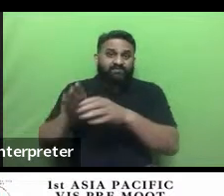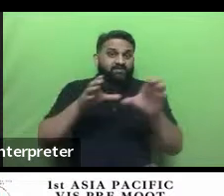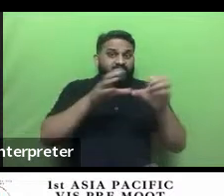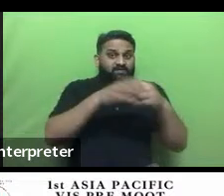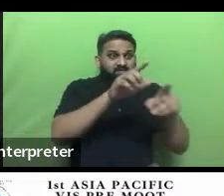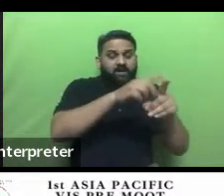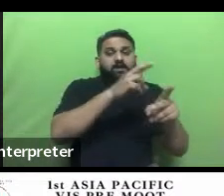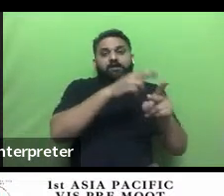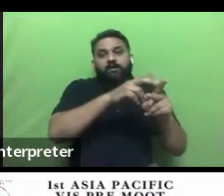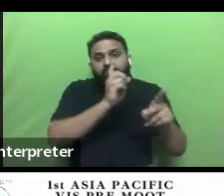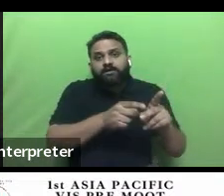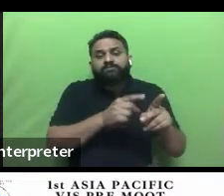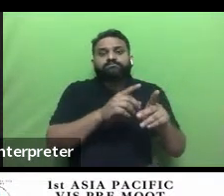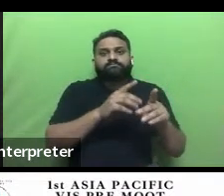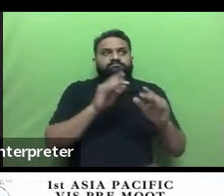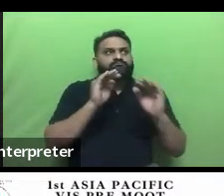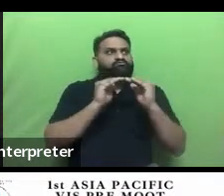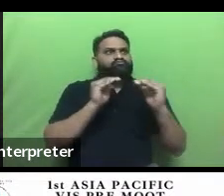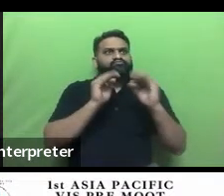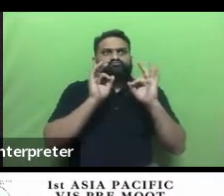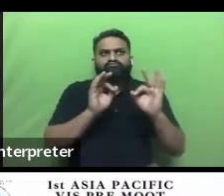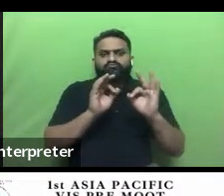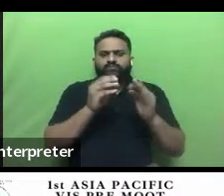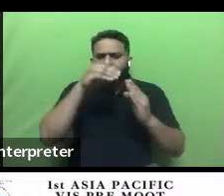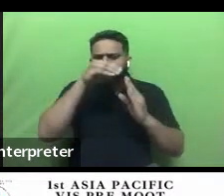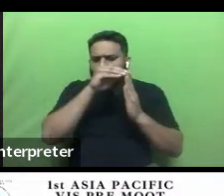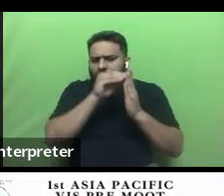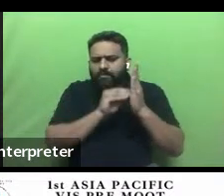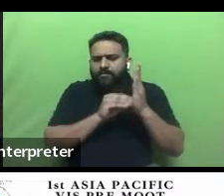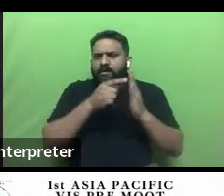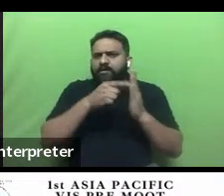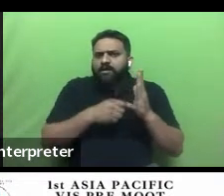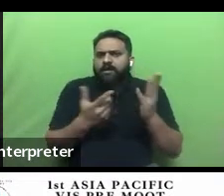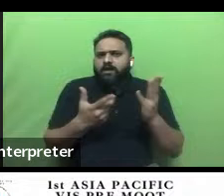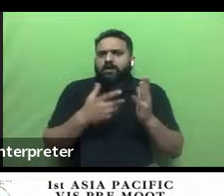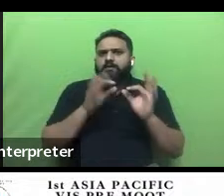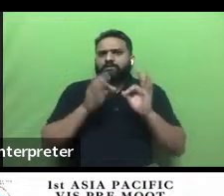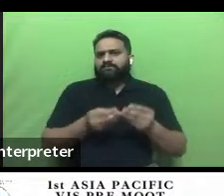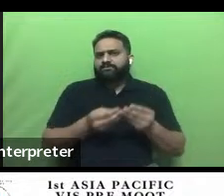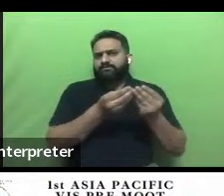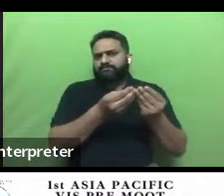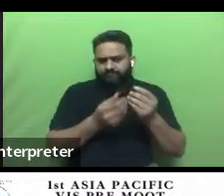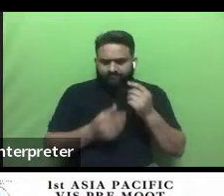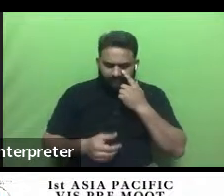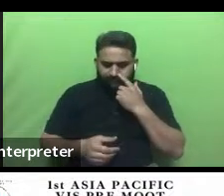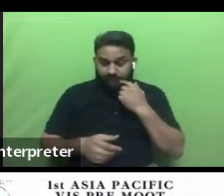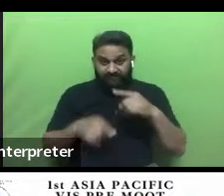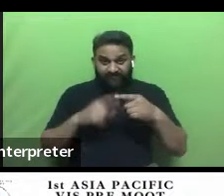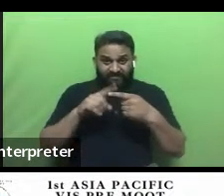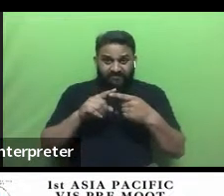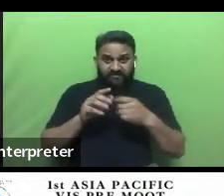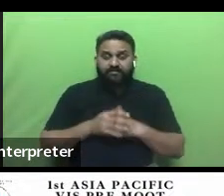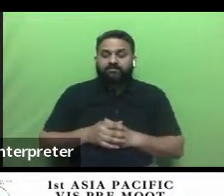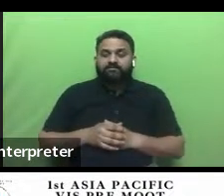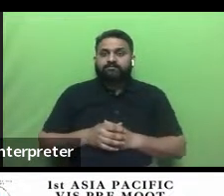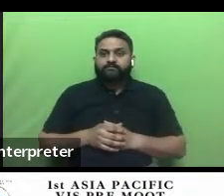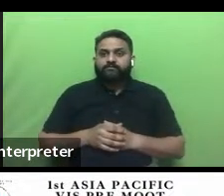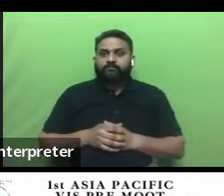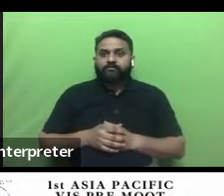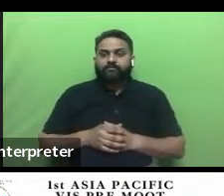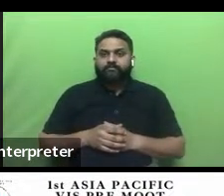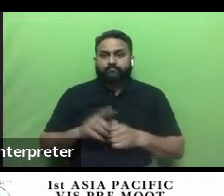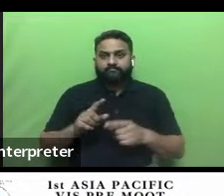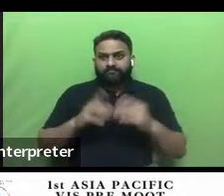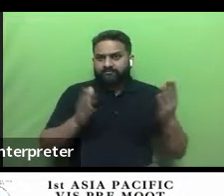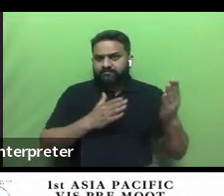reasonable opportunity to take notice of the content of these terms. Now, the first point, turning to, again, page